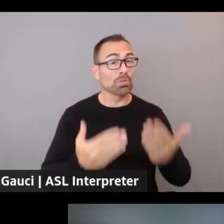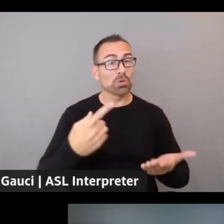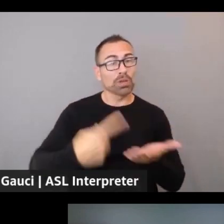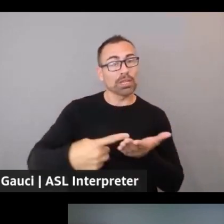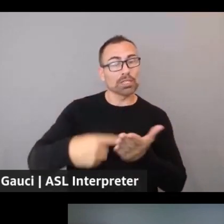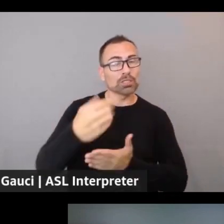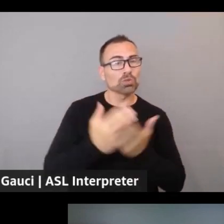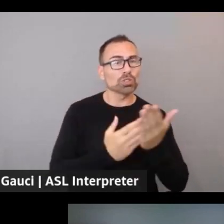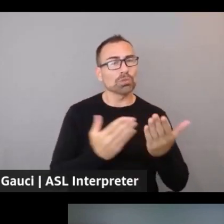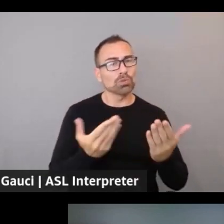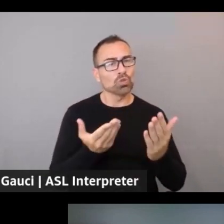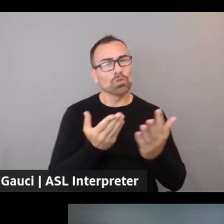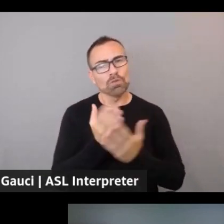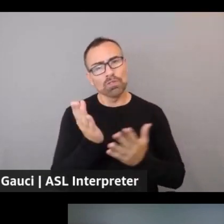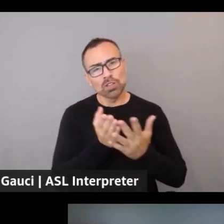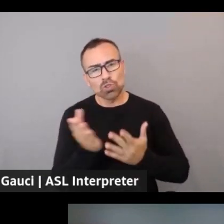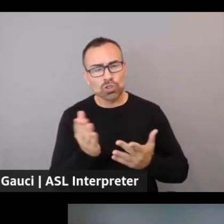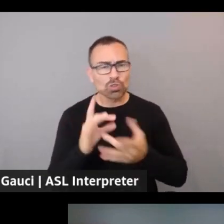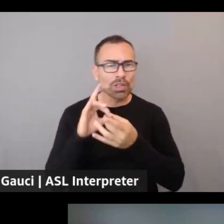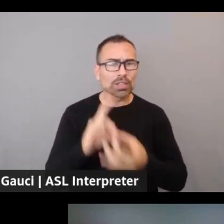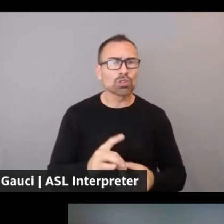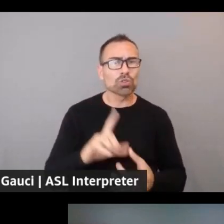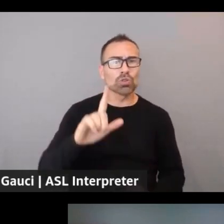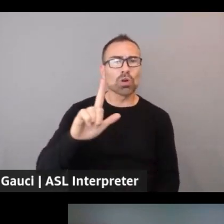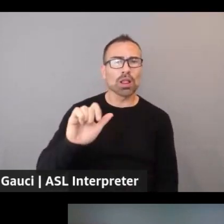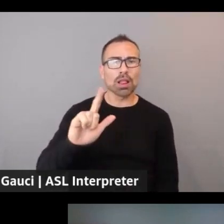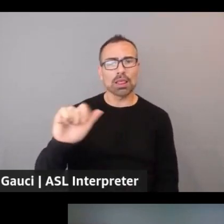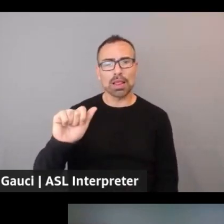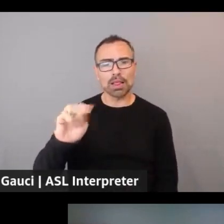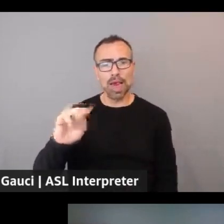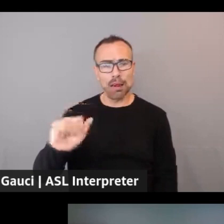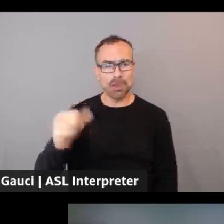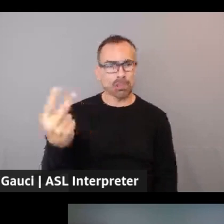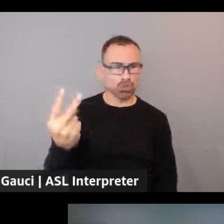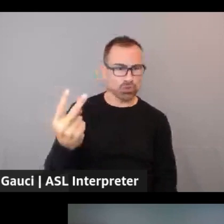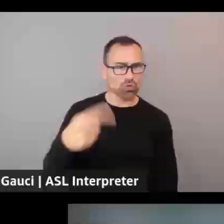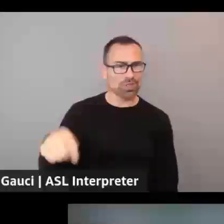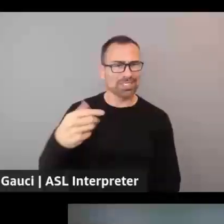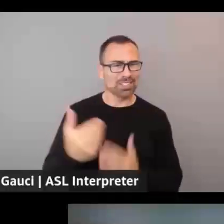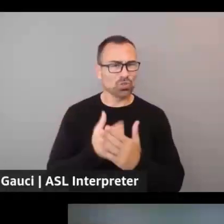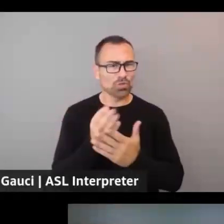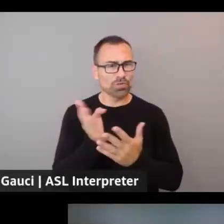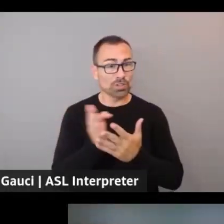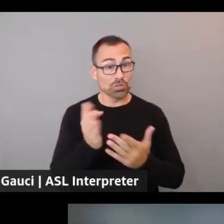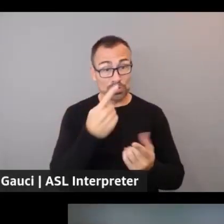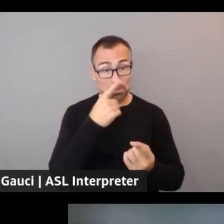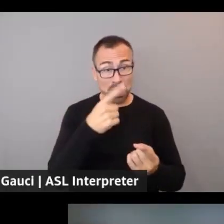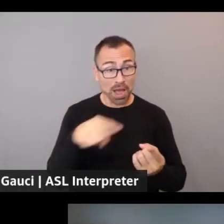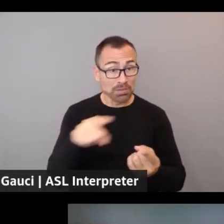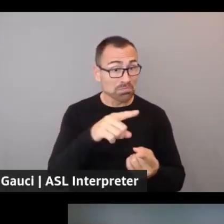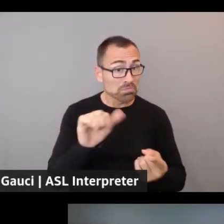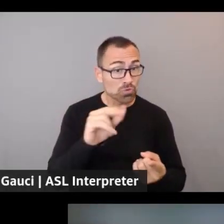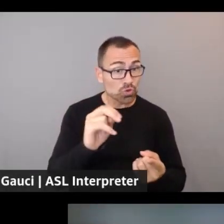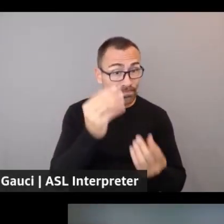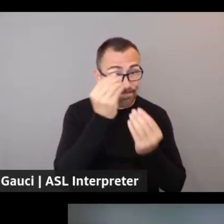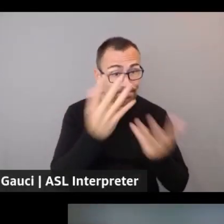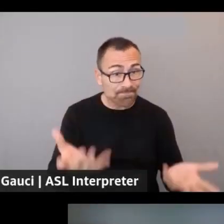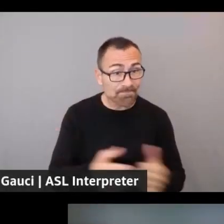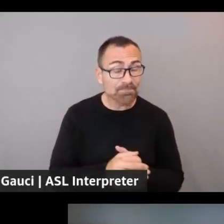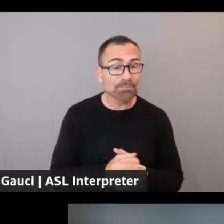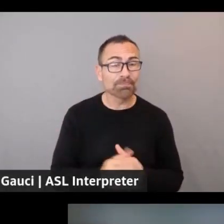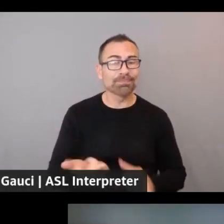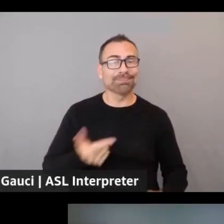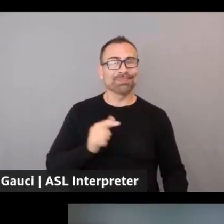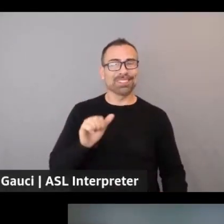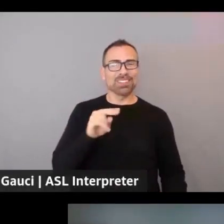and give people an idea of what we're launching here. Yeah. Or what you have launched. Sure. So like I said, Llama 2 is a new